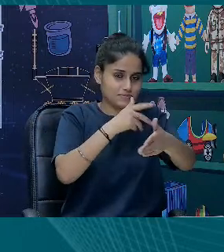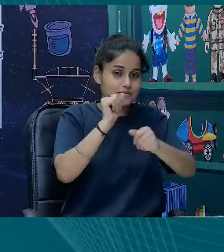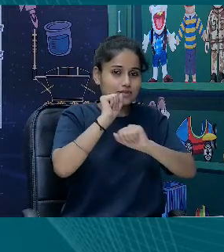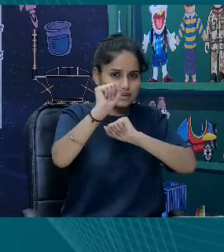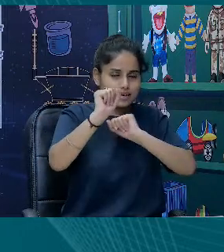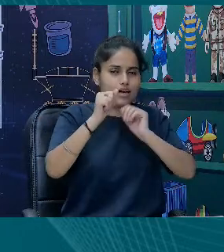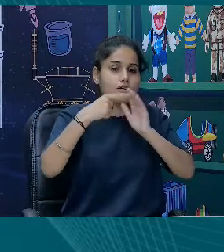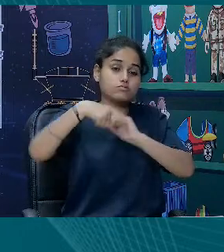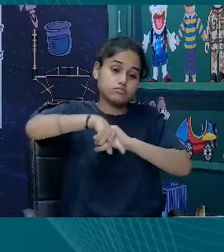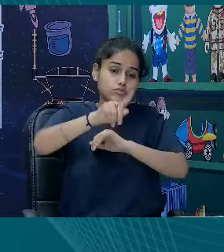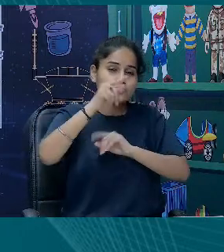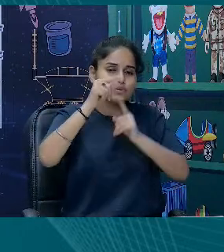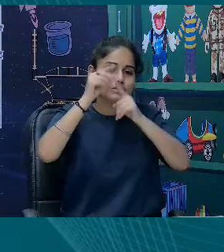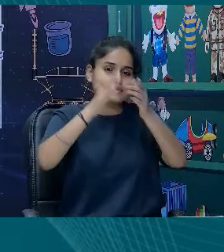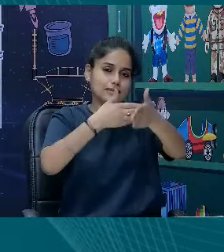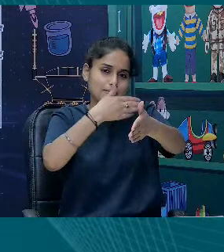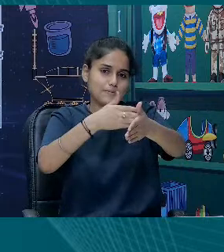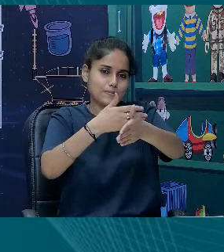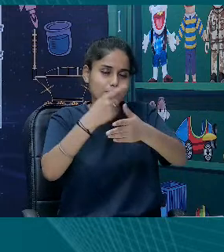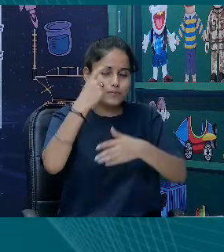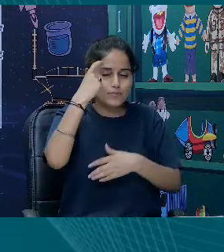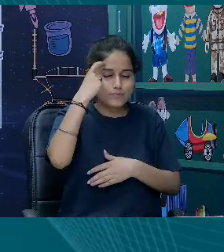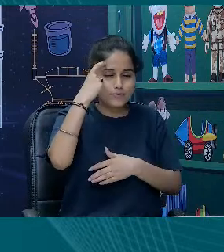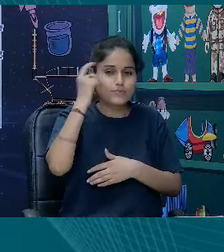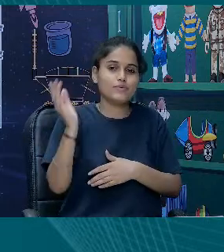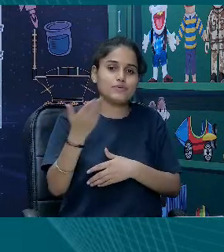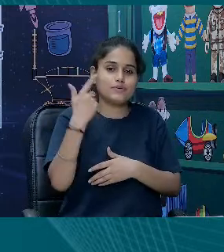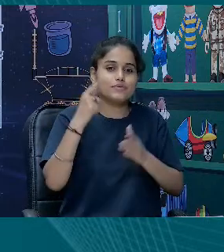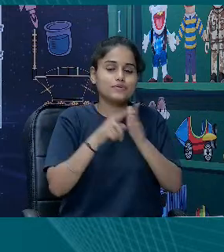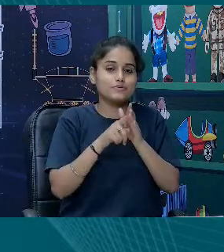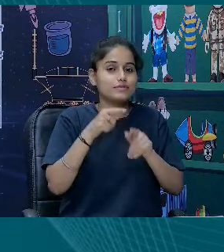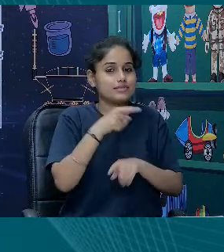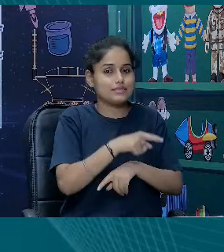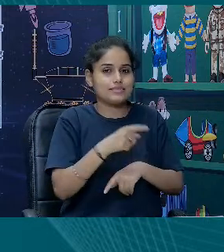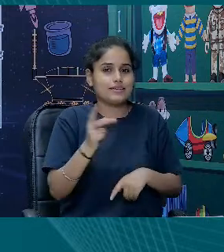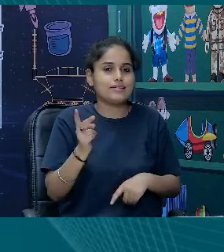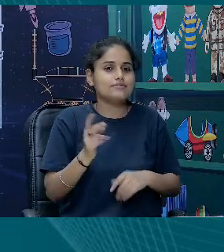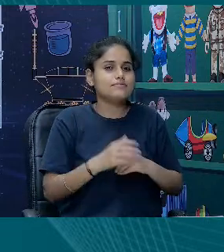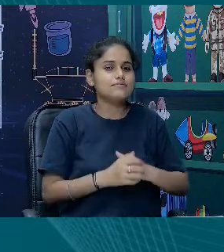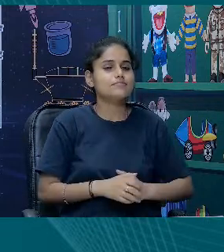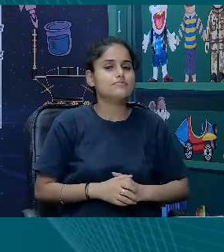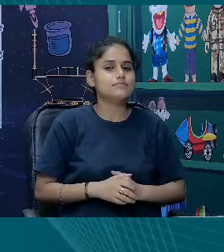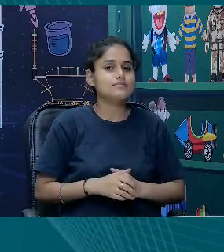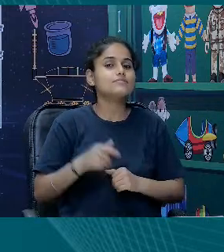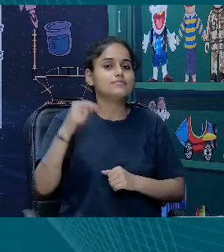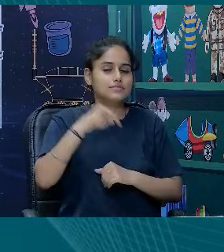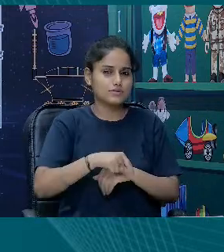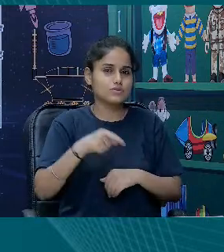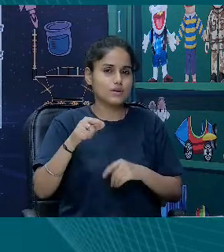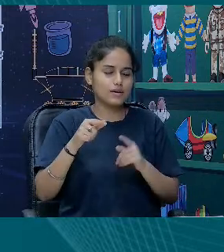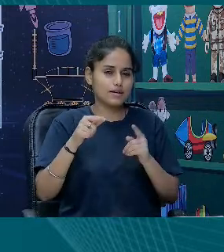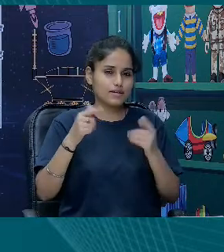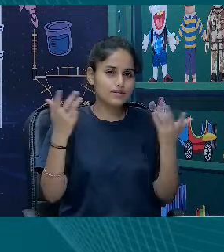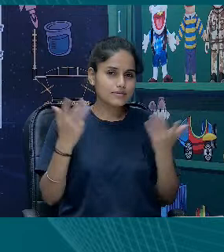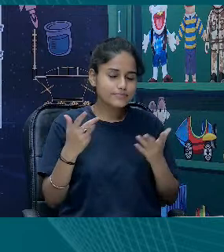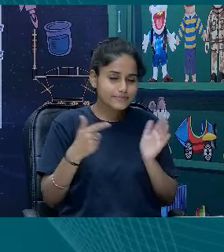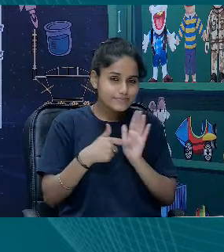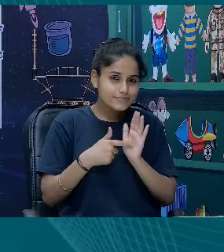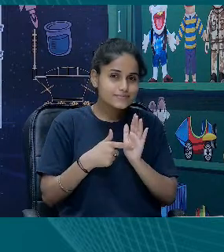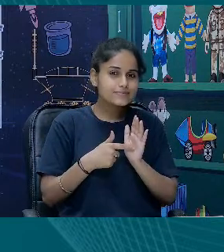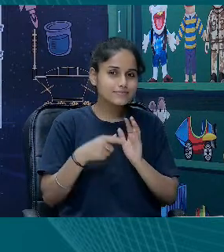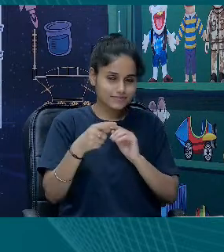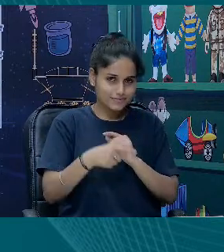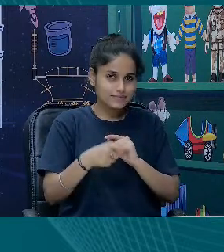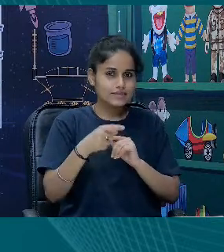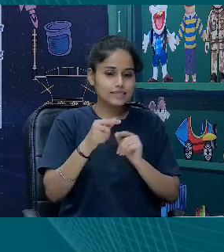your own. So this way we end the poem, Kriti ma'am. So this